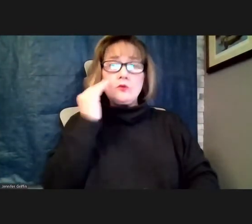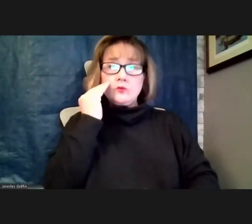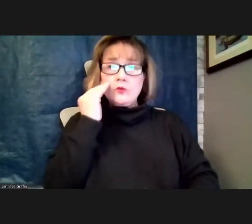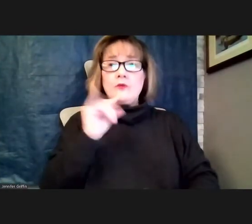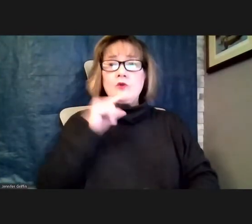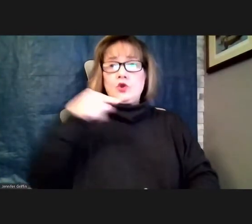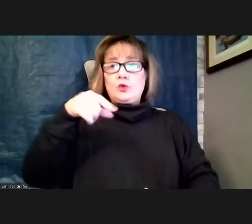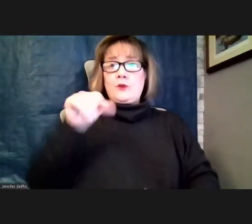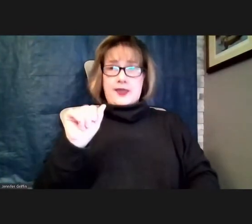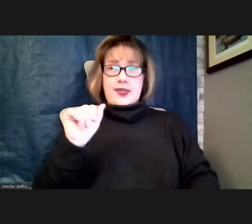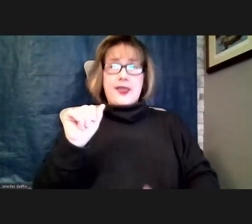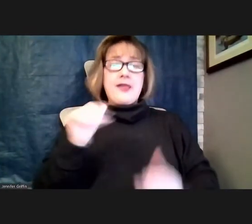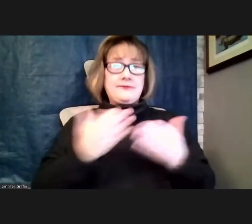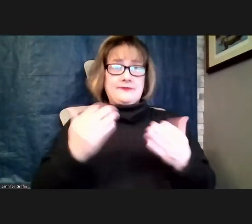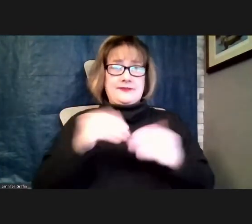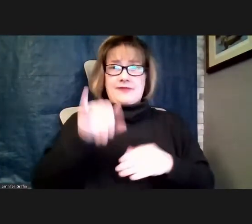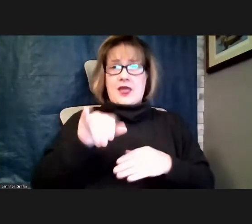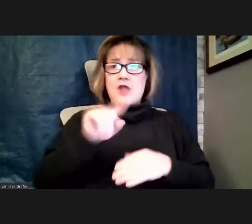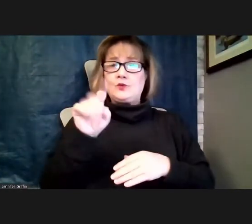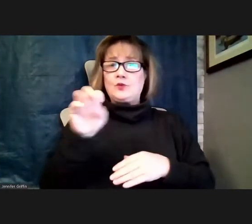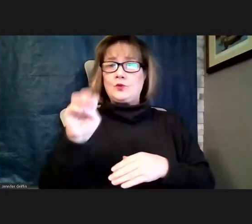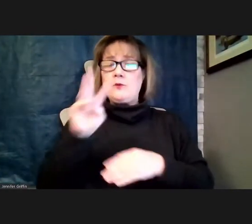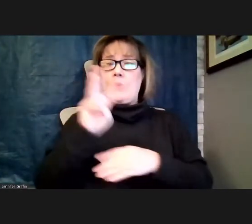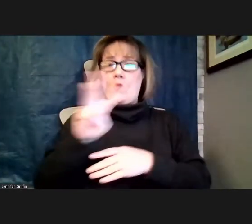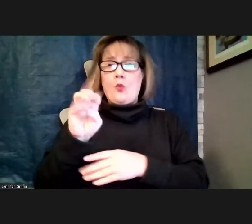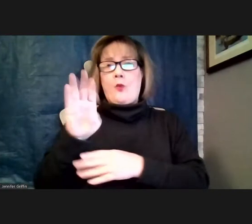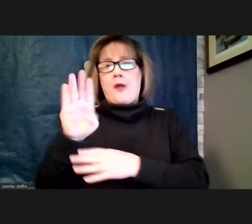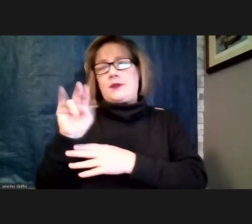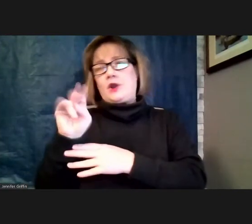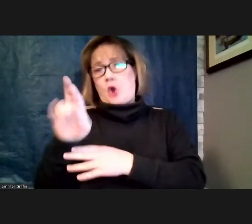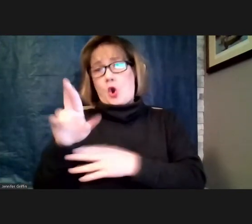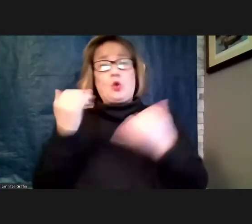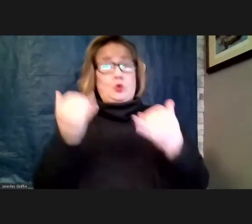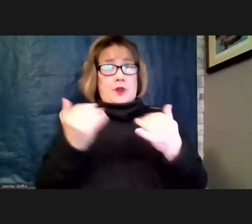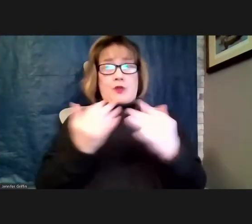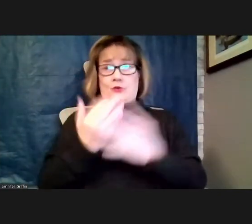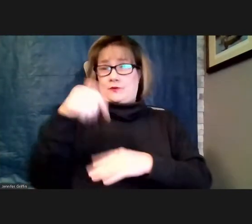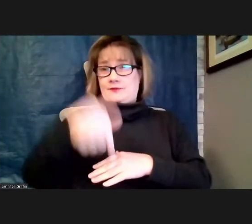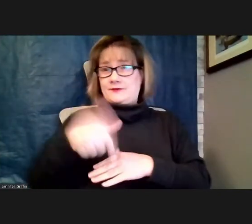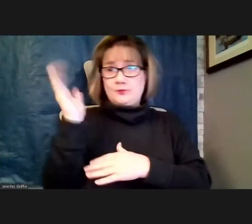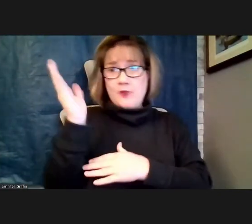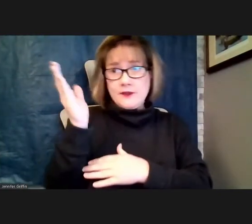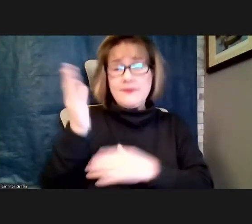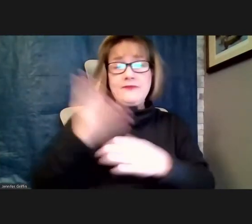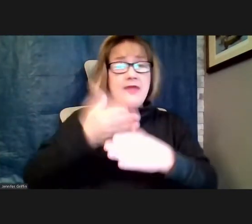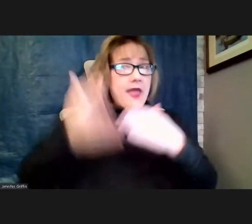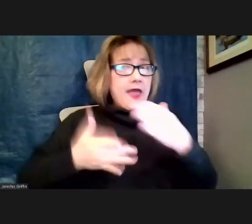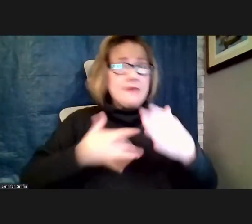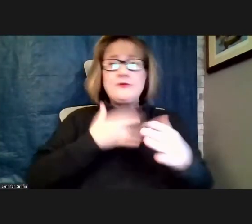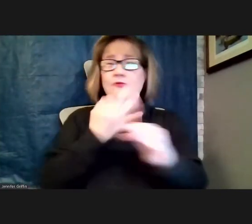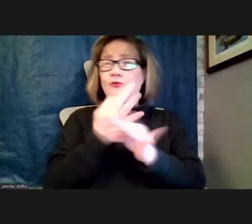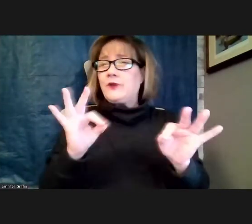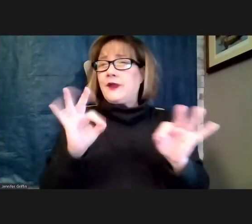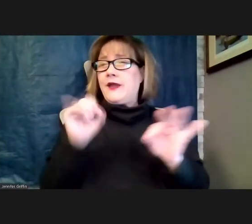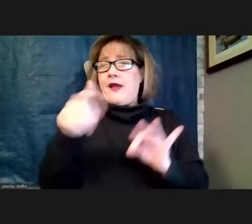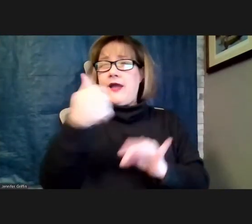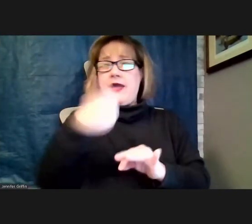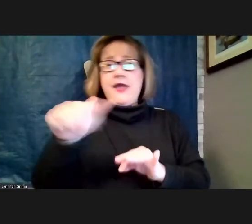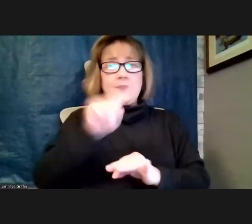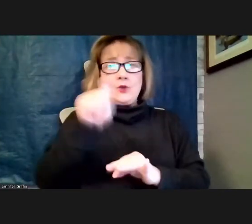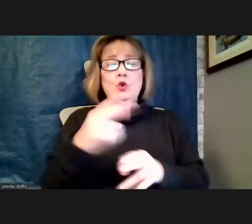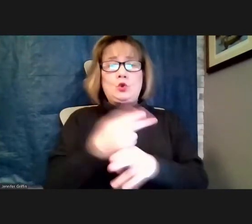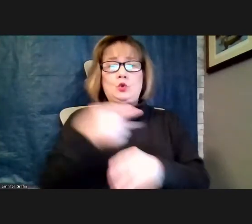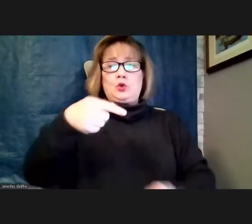Q&A feature in the Zoom webinar. So throughout today's presentation and at the end, please feel free to ask any questions using this